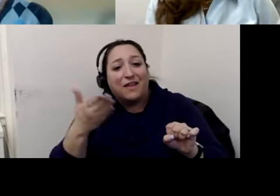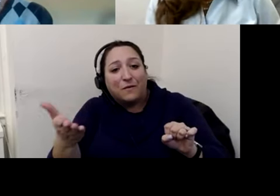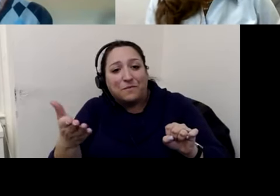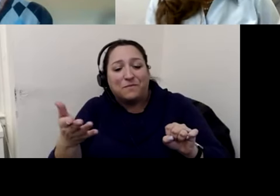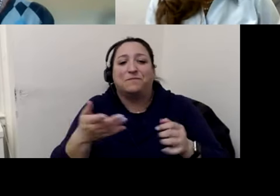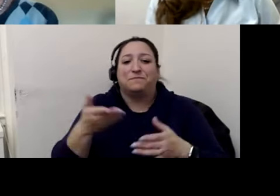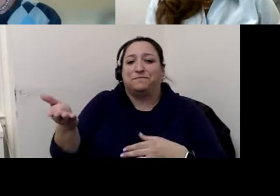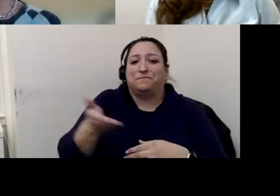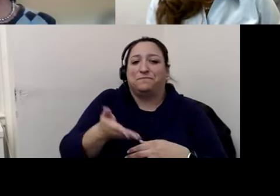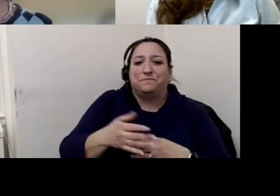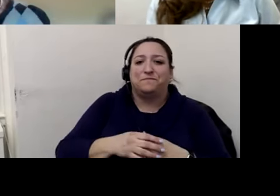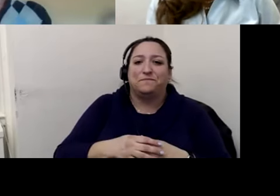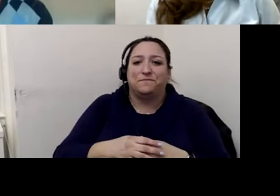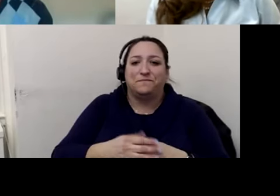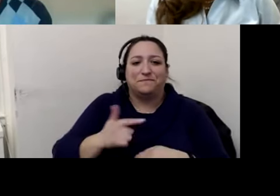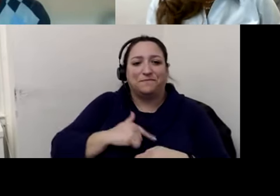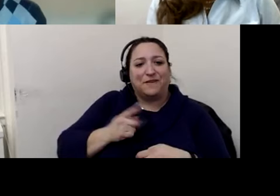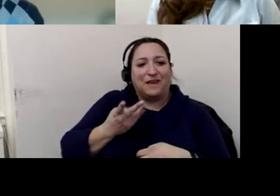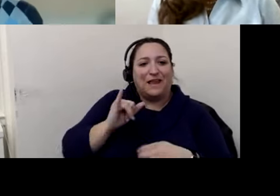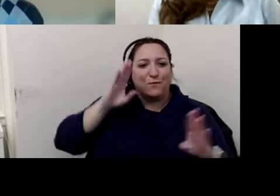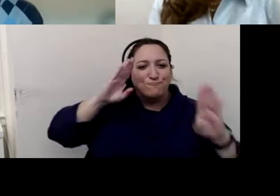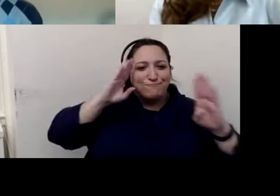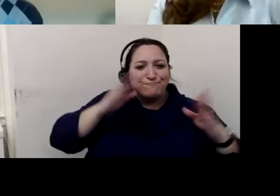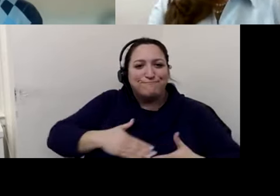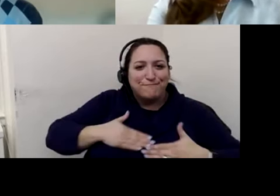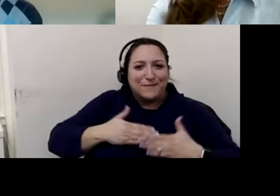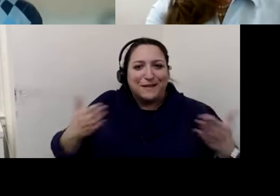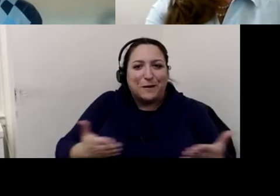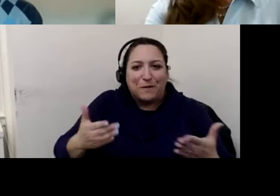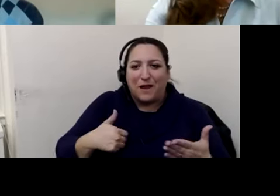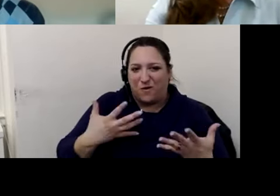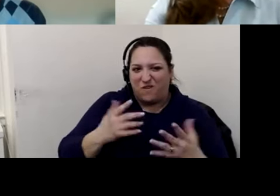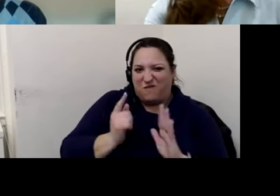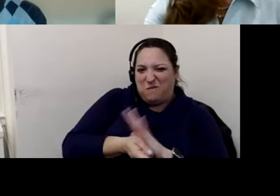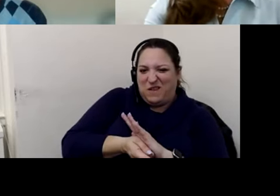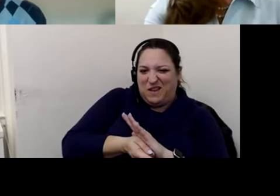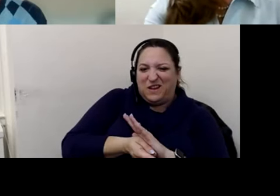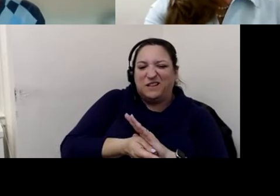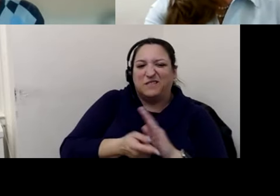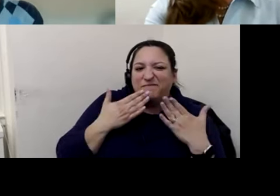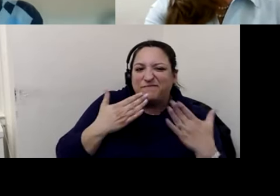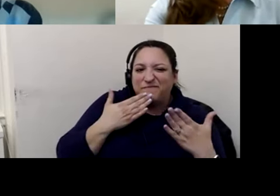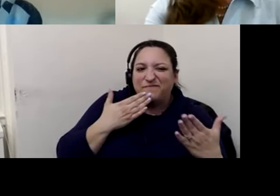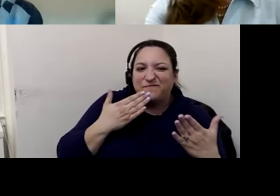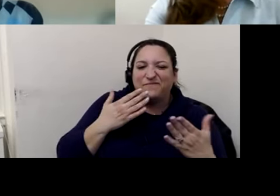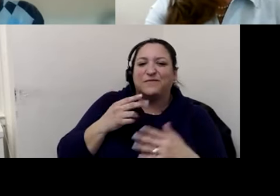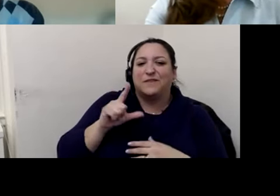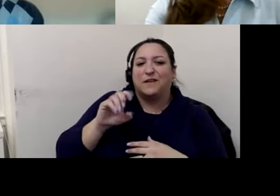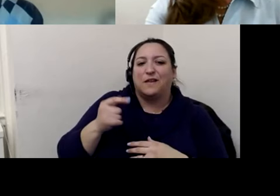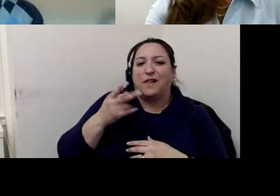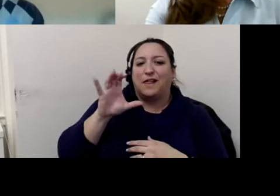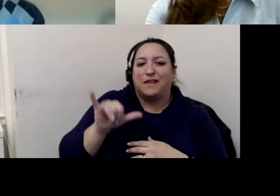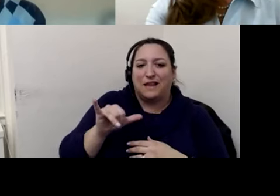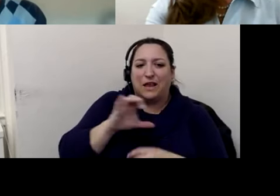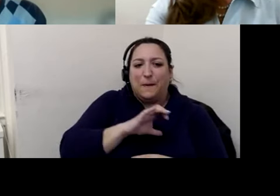us. Hi, everybody. It's a pleasure to be here. I do want to just take a minute to thank the Legacy Committee